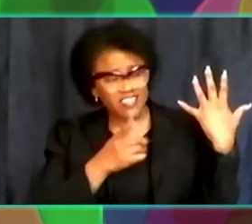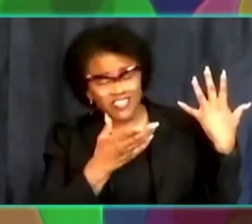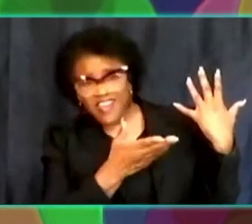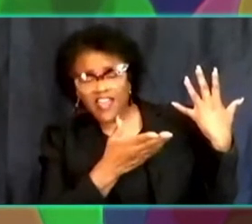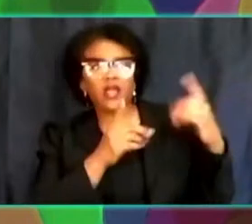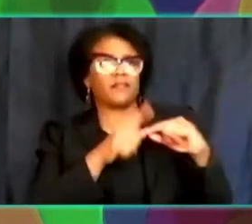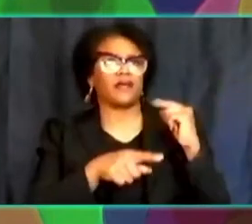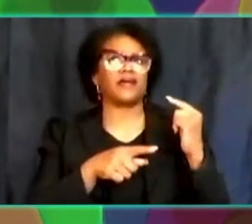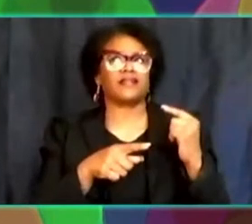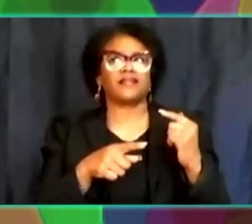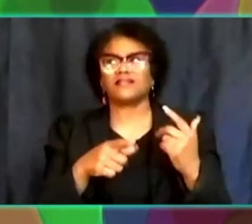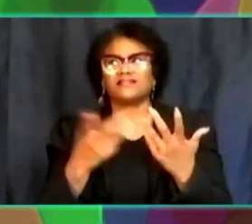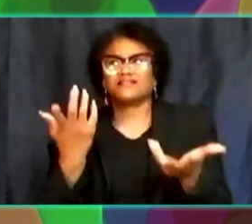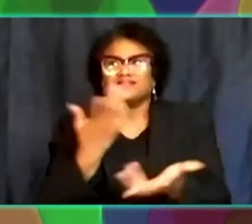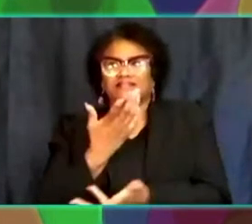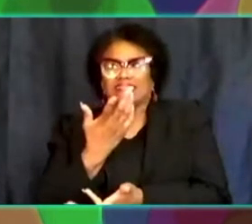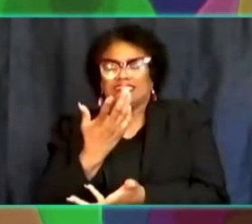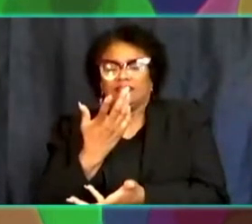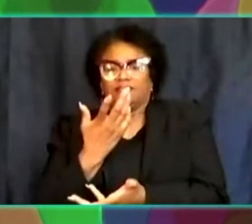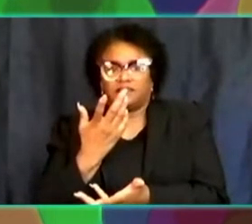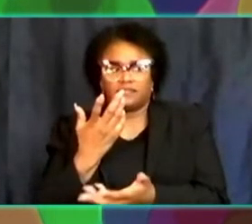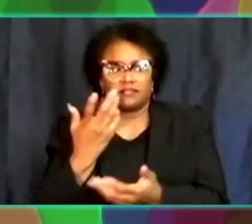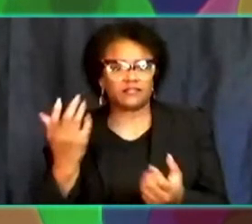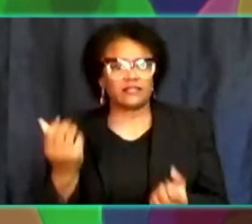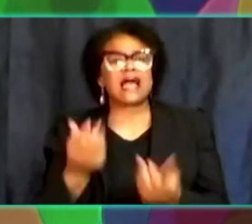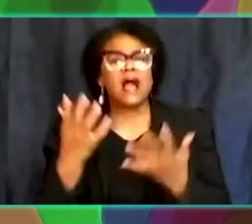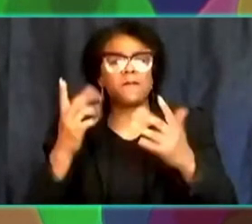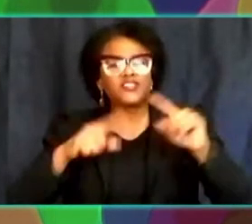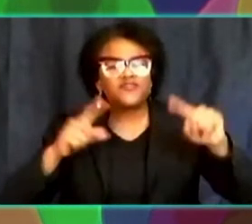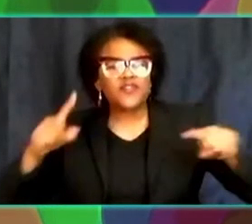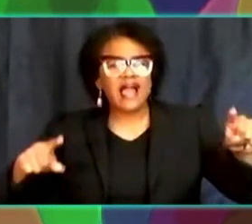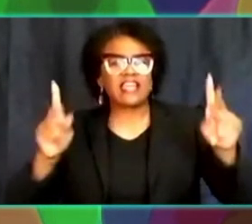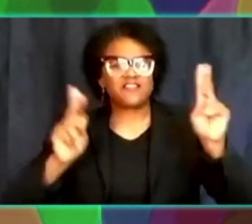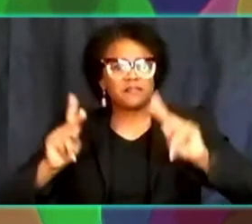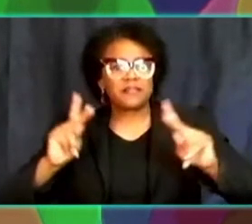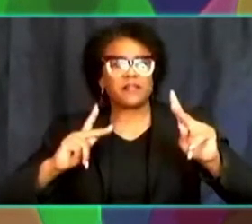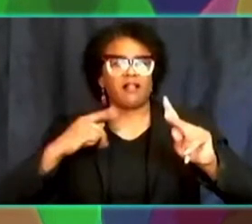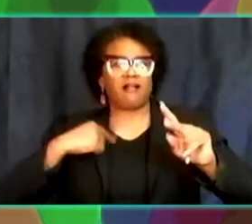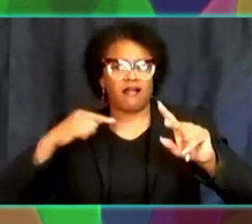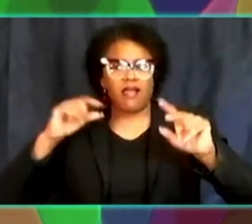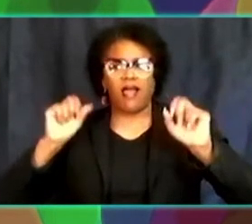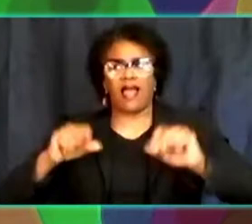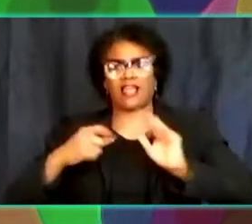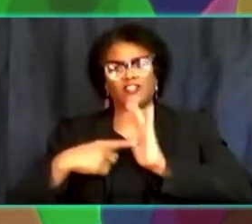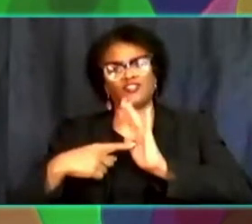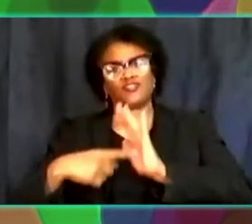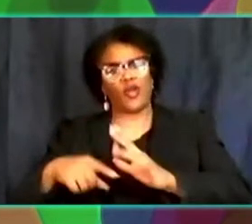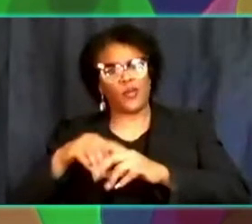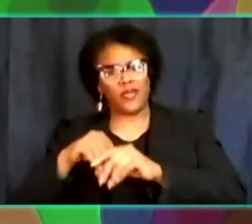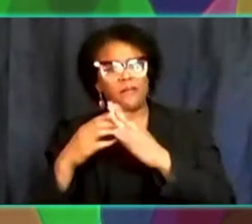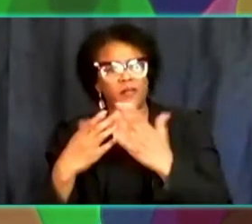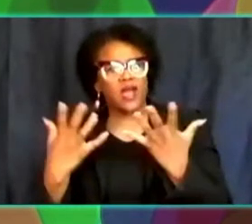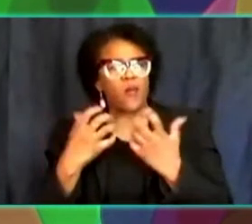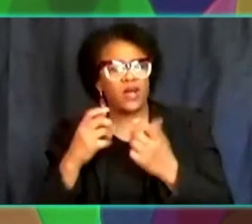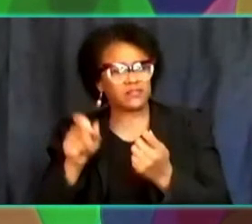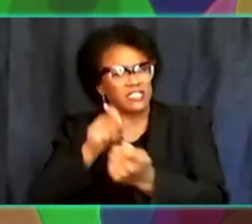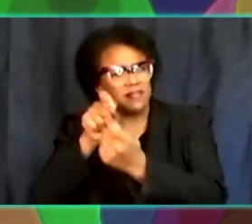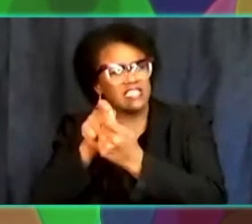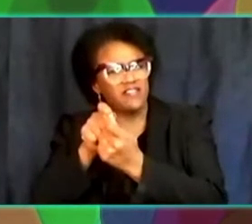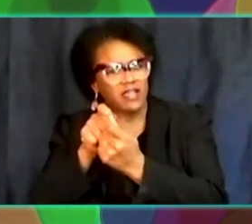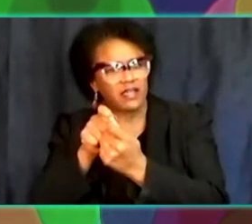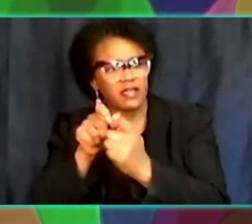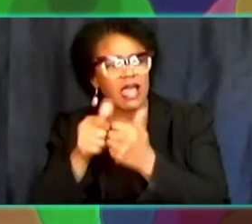because the amount of variety of people I was able to show, I wanted to be really specific with how I developed